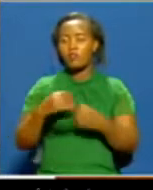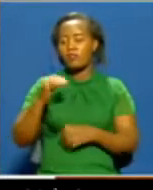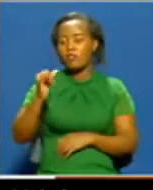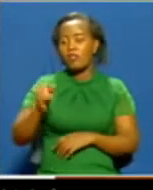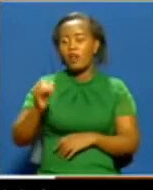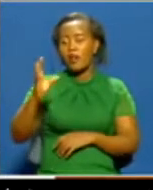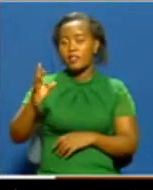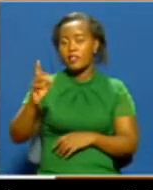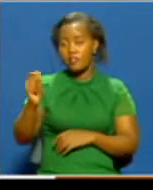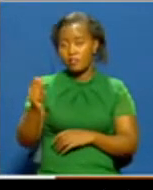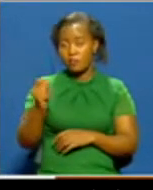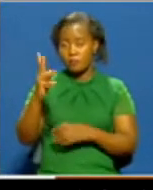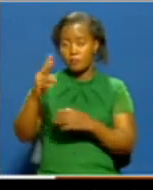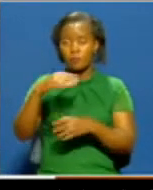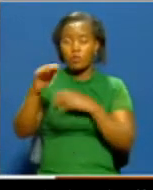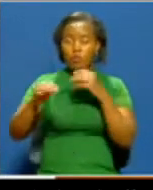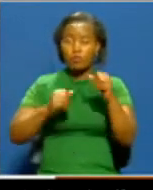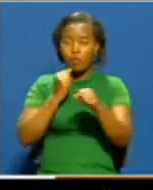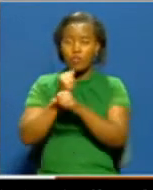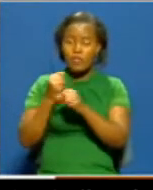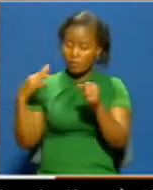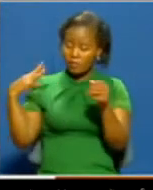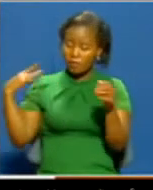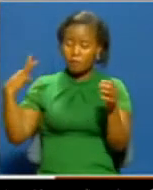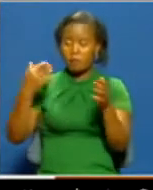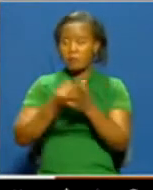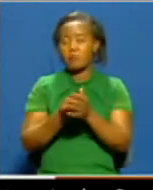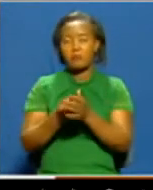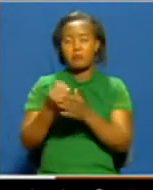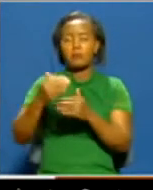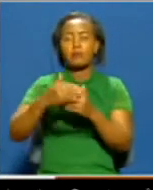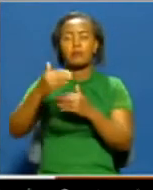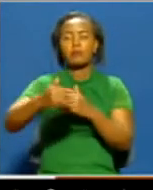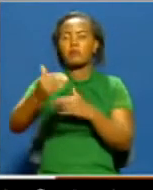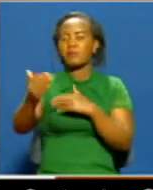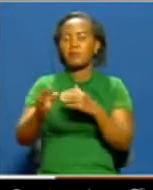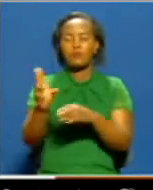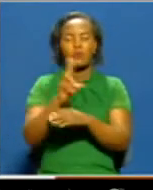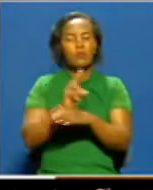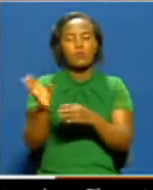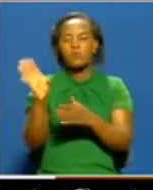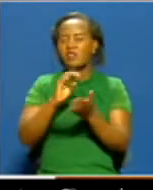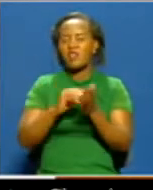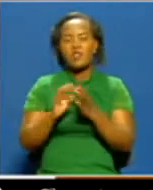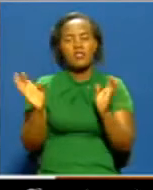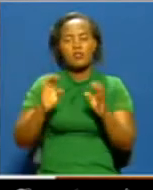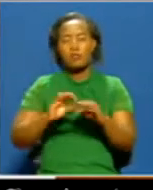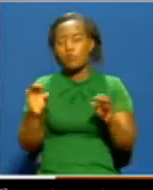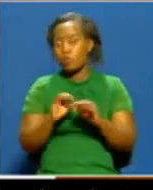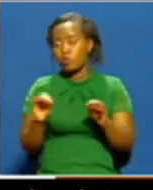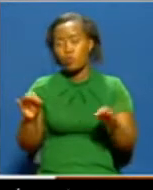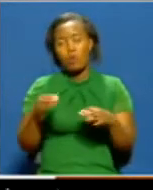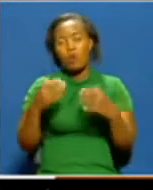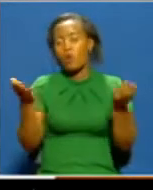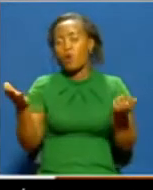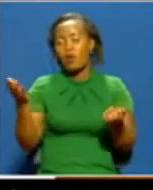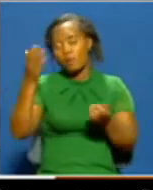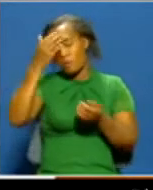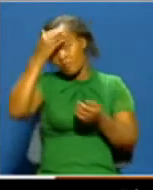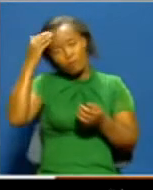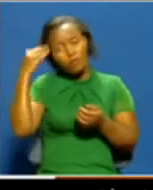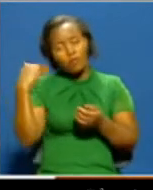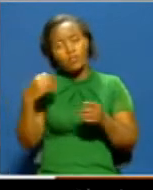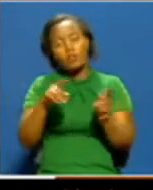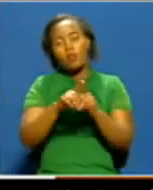4 years down the line, that equipment will not be useful anymore, or it will be yesterday's equipment, and you want to constantly